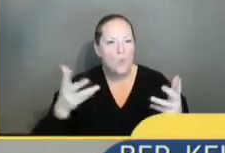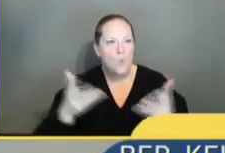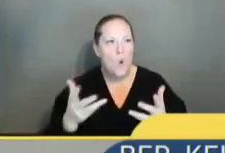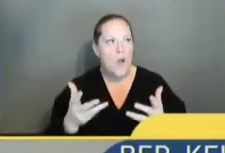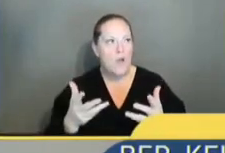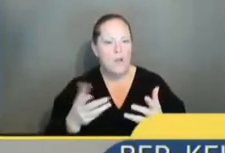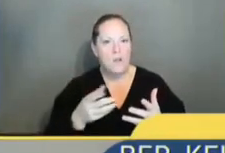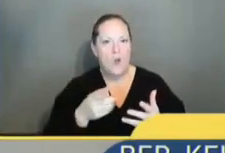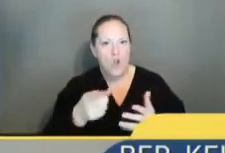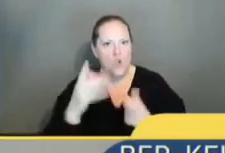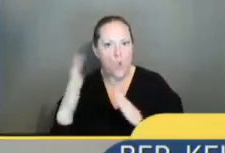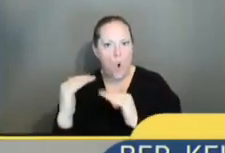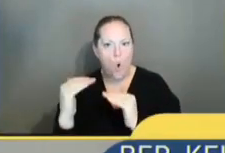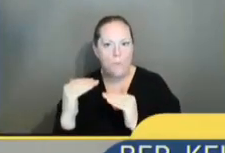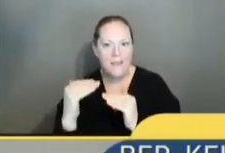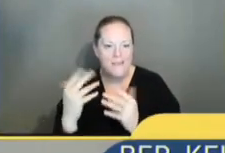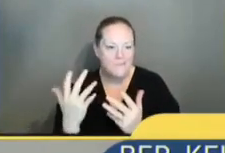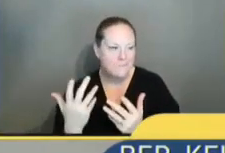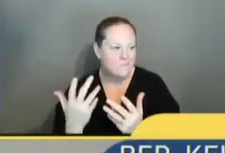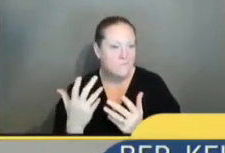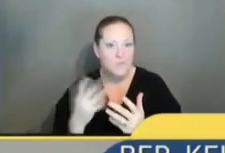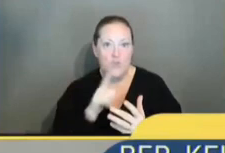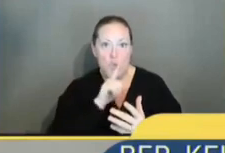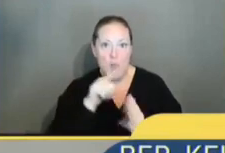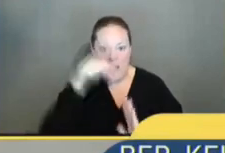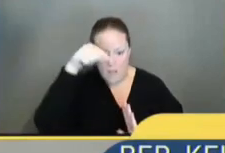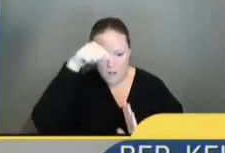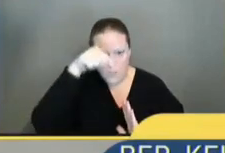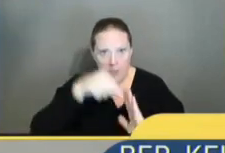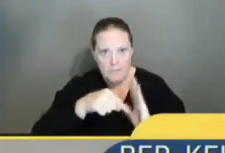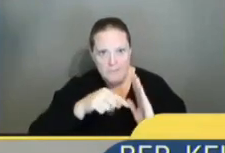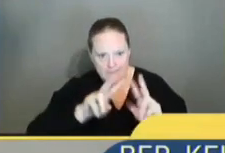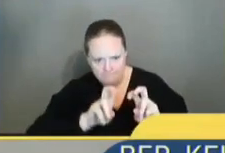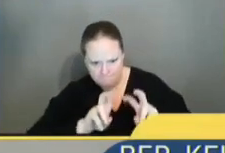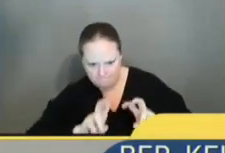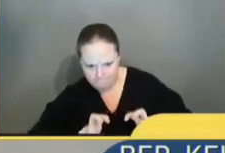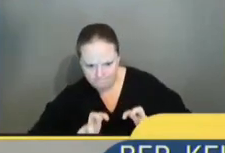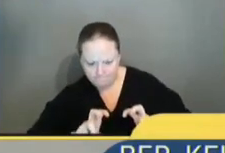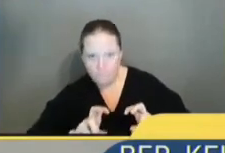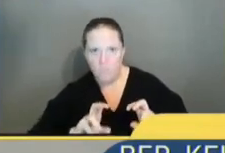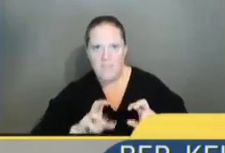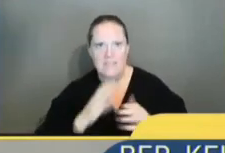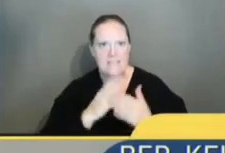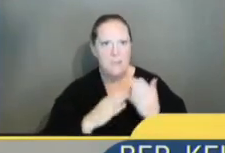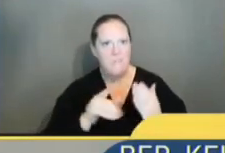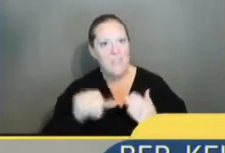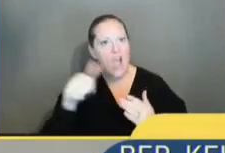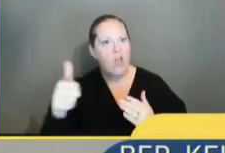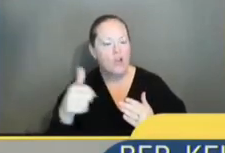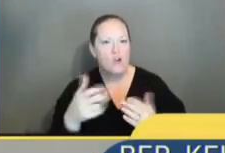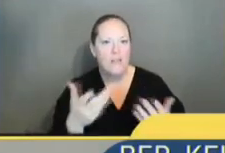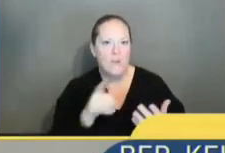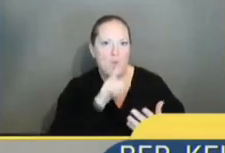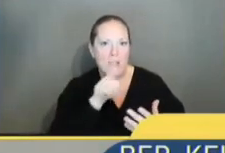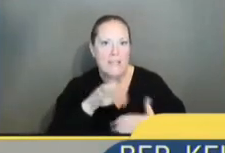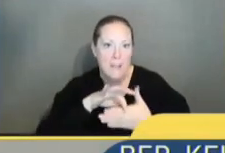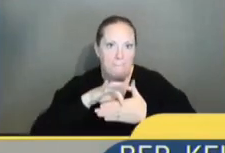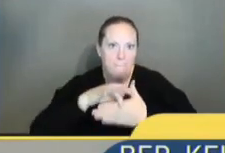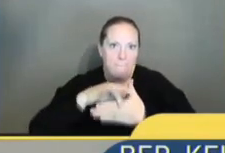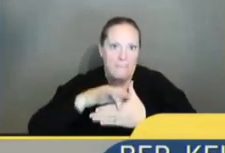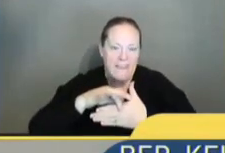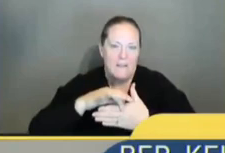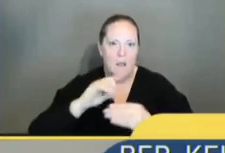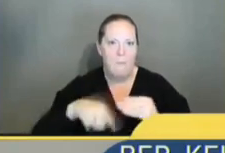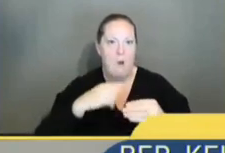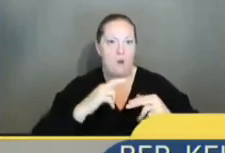what are you hoping to, I guess, drill down then on some of those other actual nuts and bolts of the construction